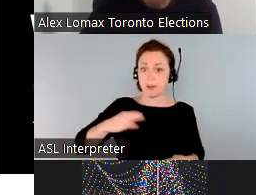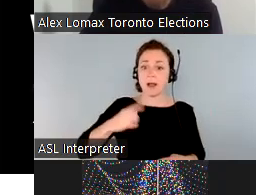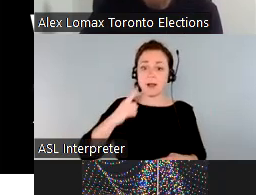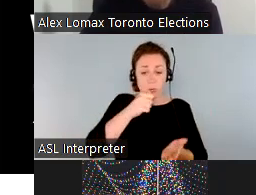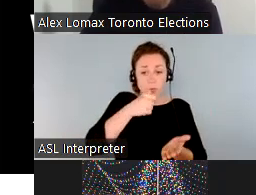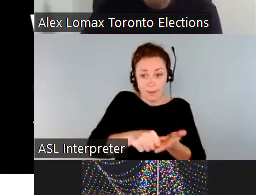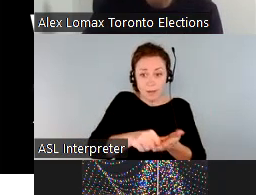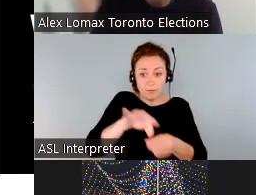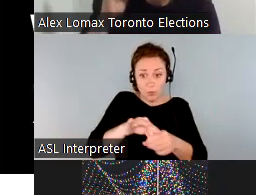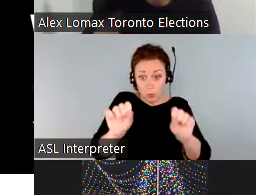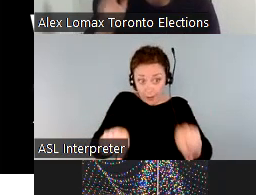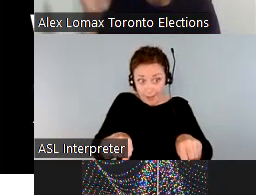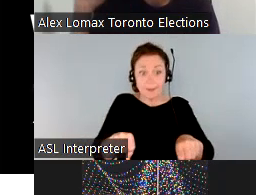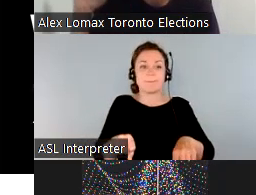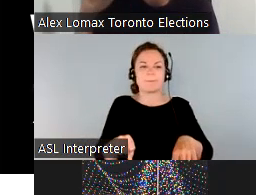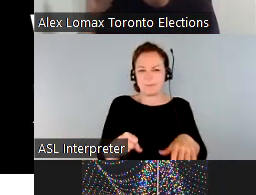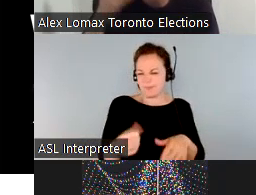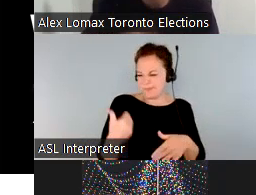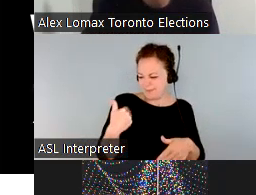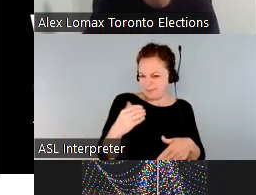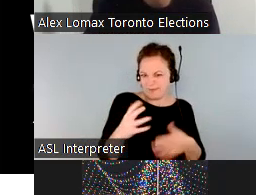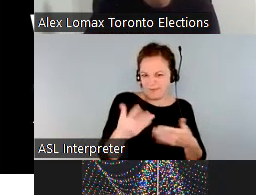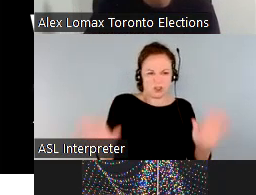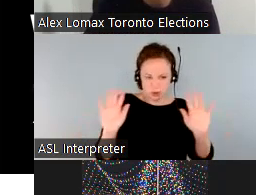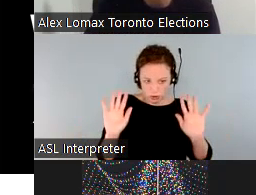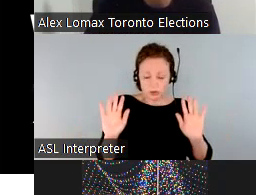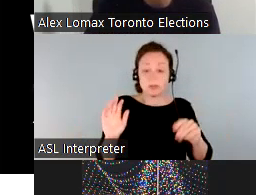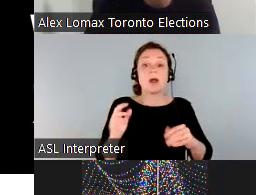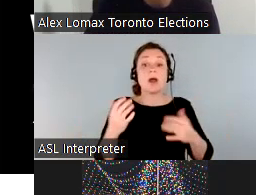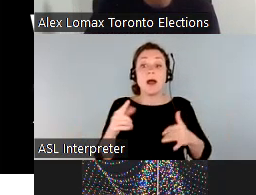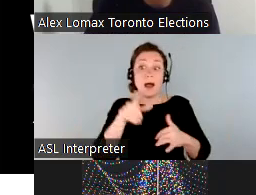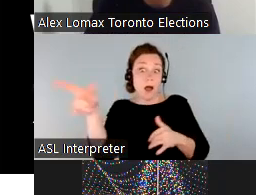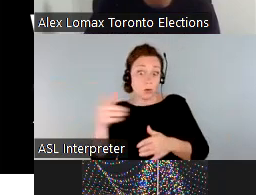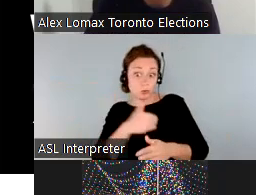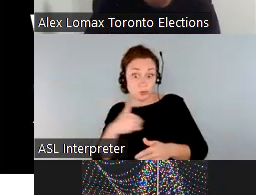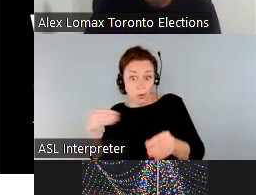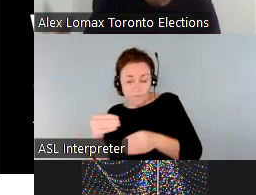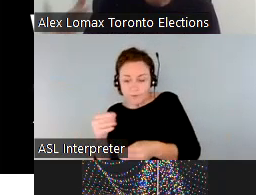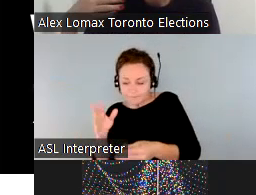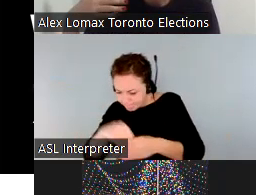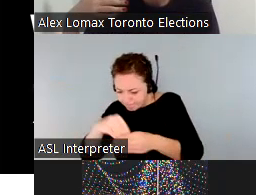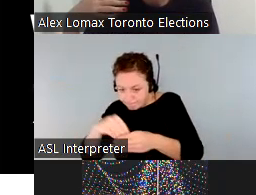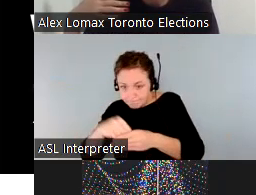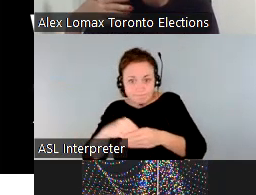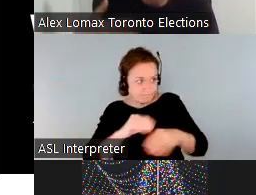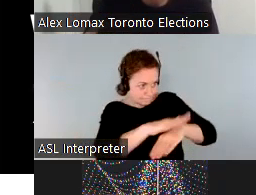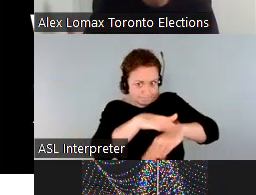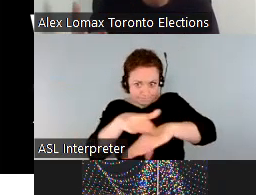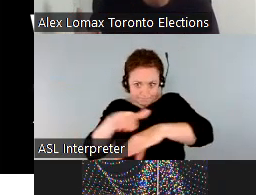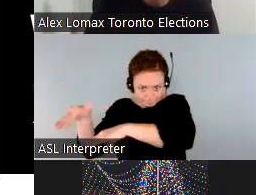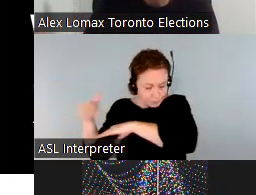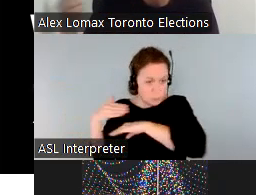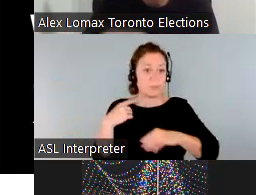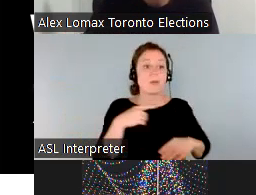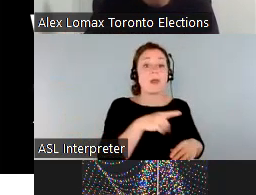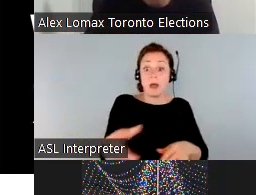the application has ended. All of the packages will be sent out to those who have applied for them. And what people need